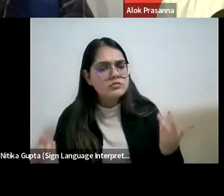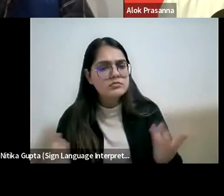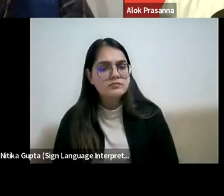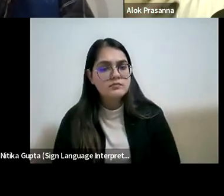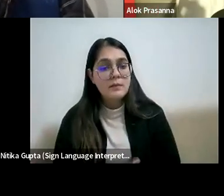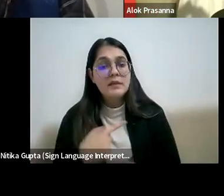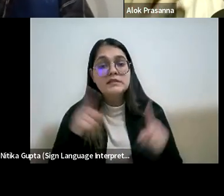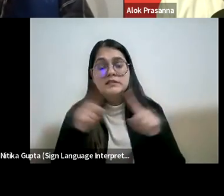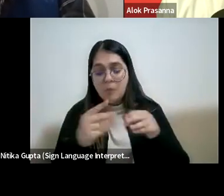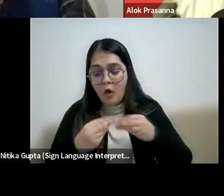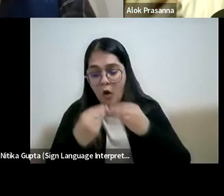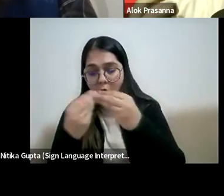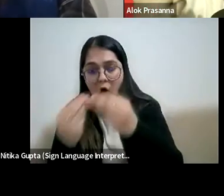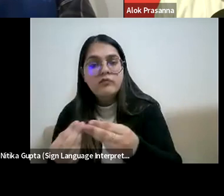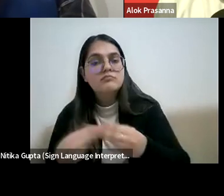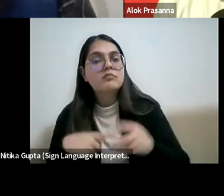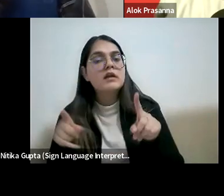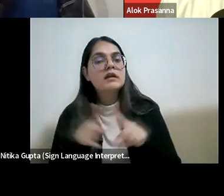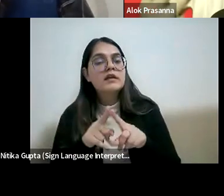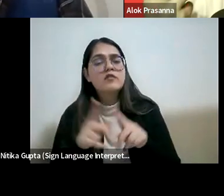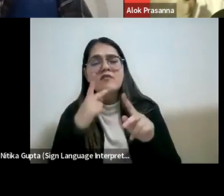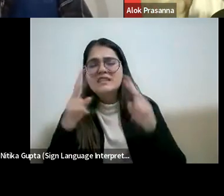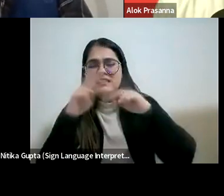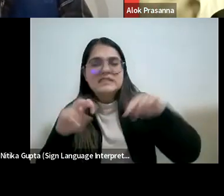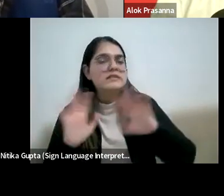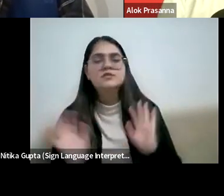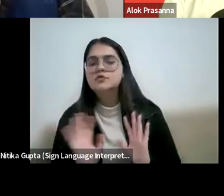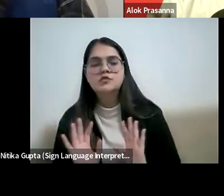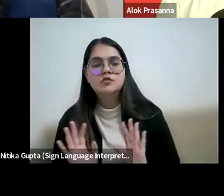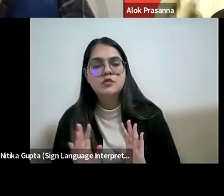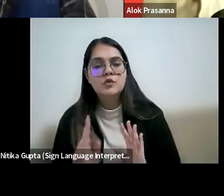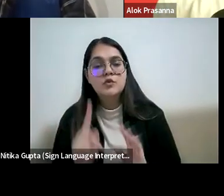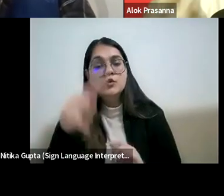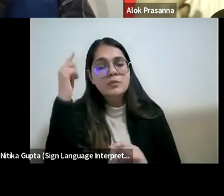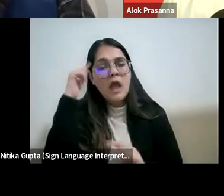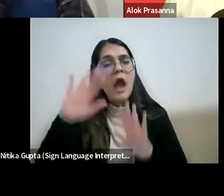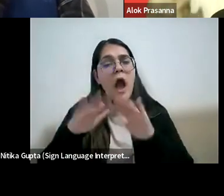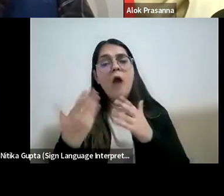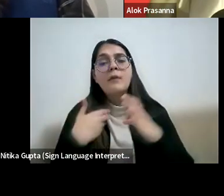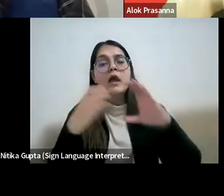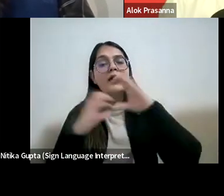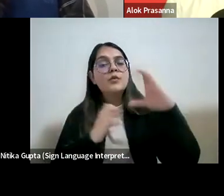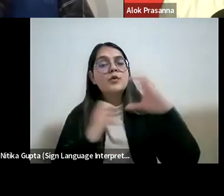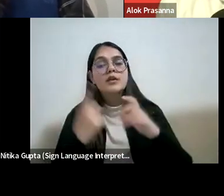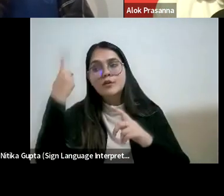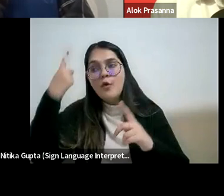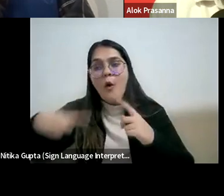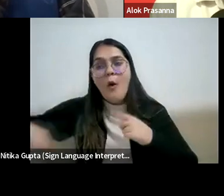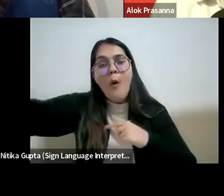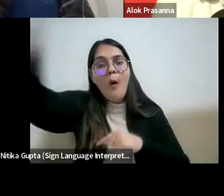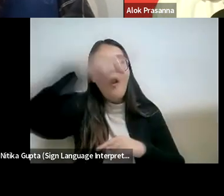offering that nuance, offering that complexity, how do you think we can sort of communicate this to the public in